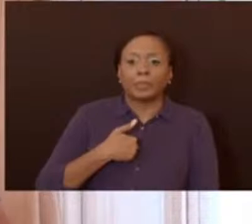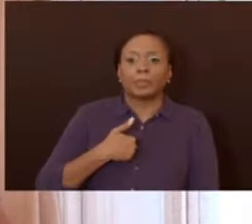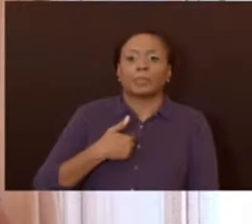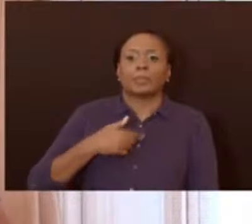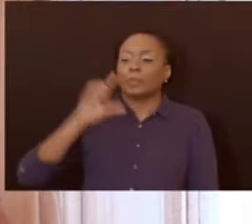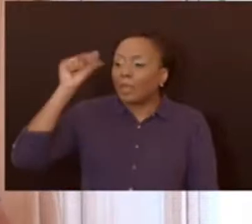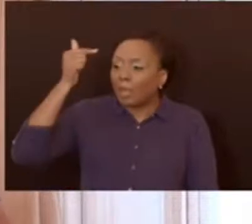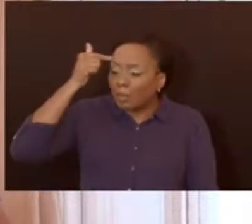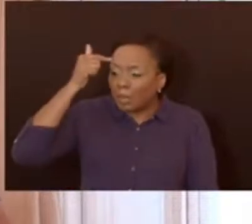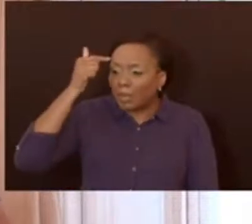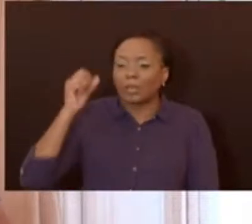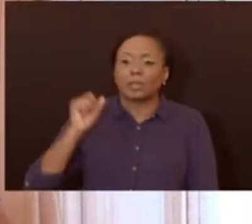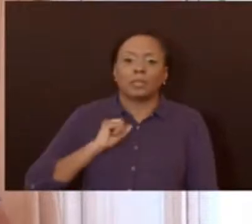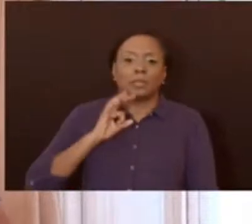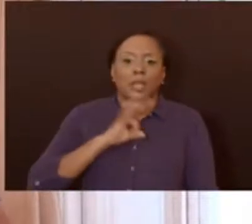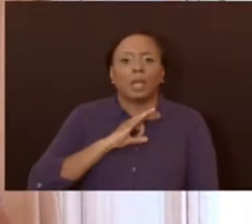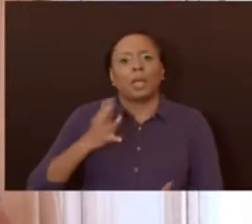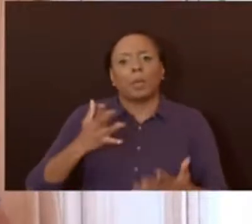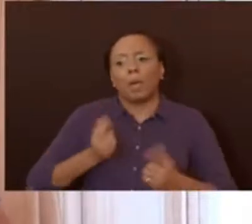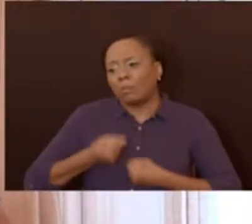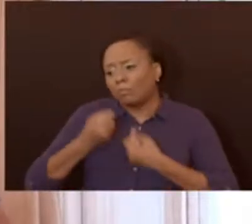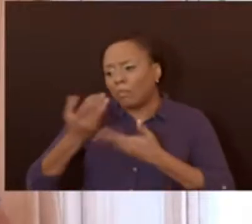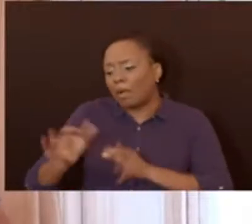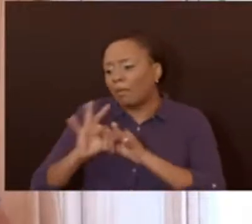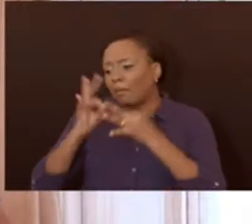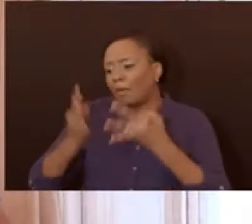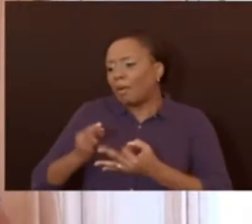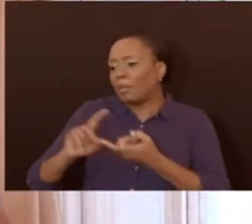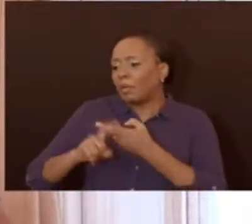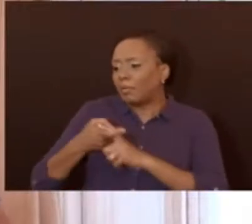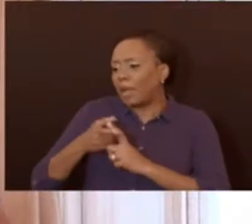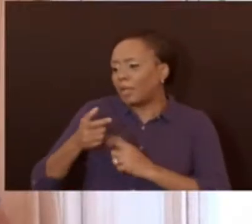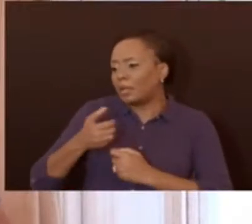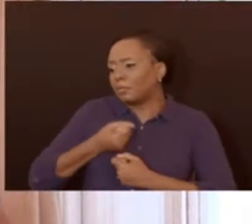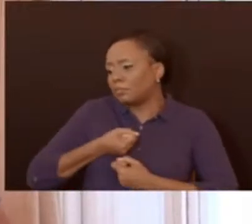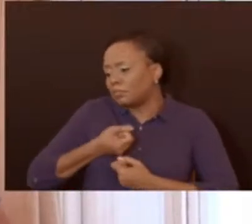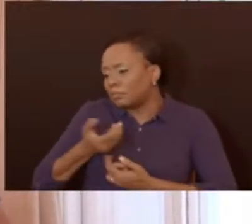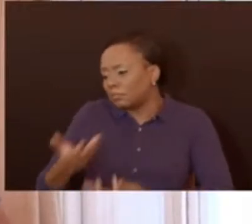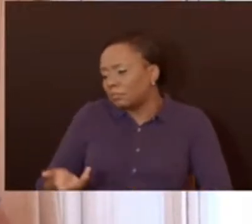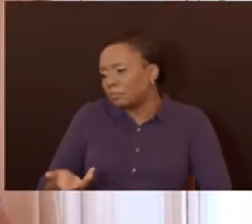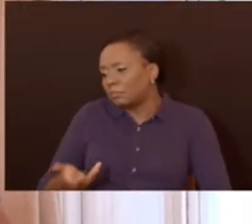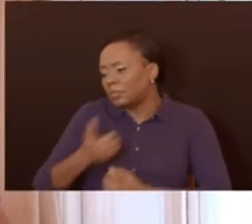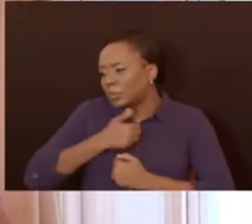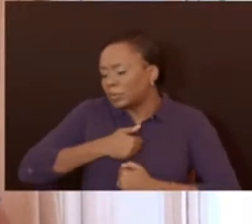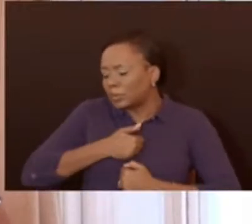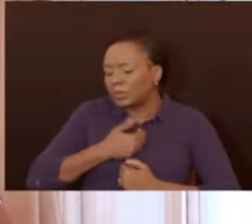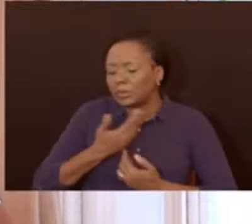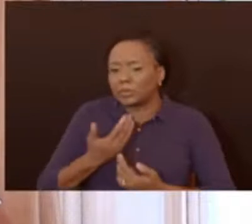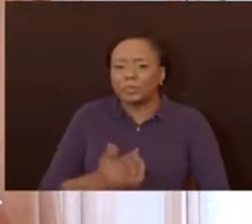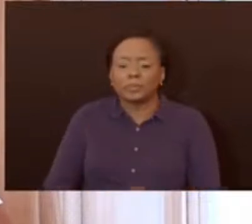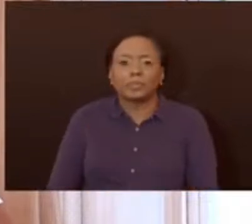extend sincerest condolences to her family, friends, and loved ones.